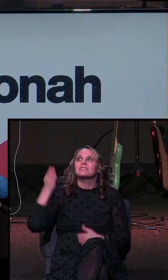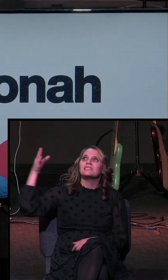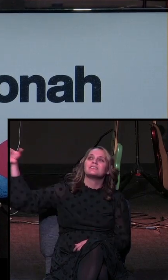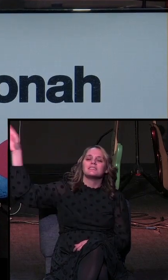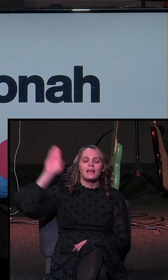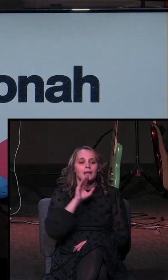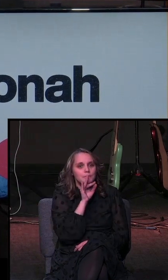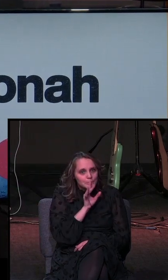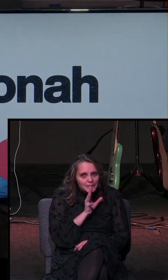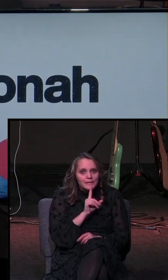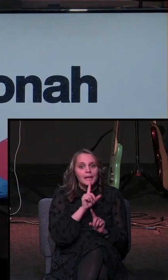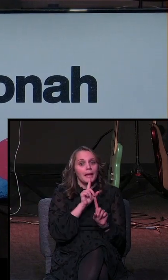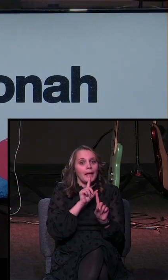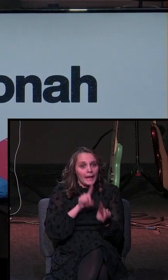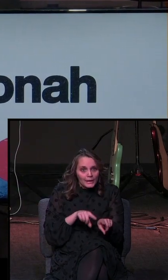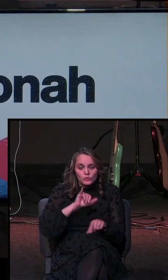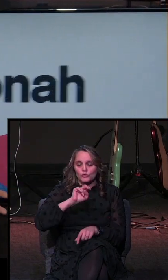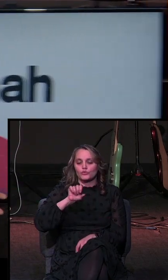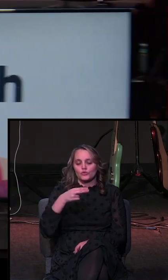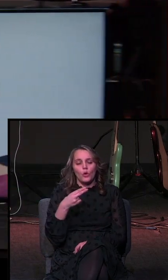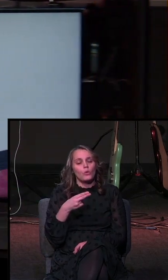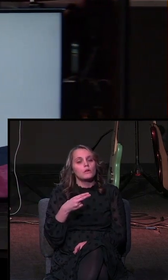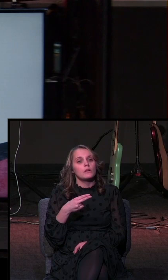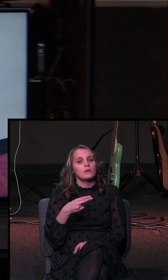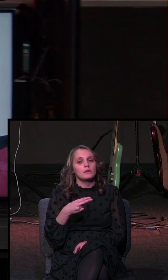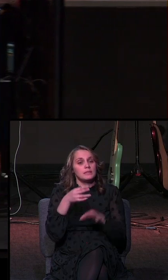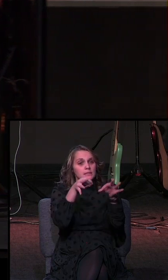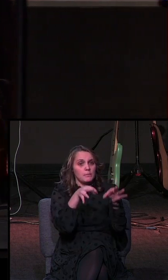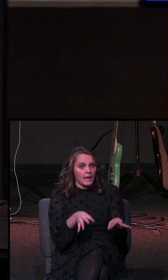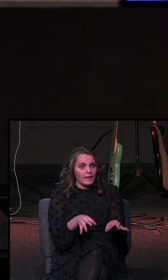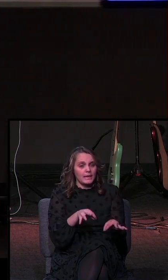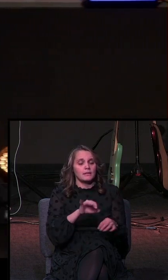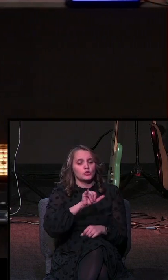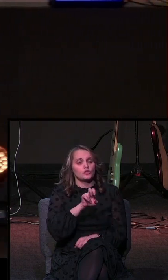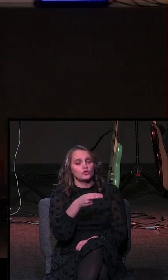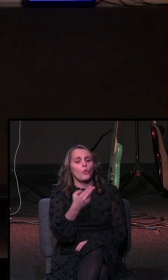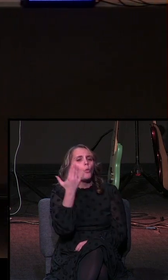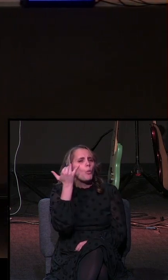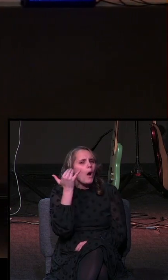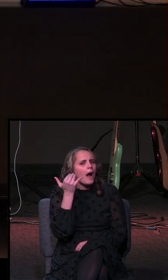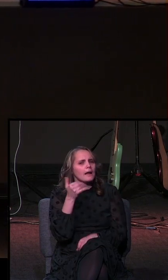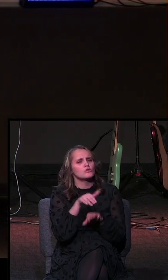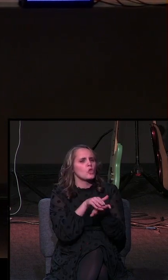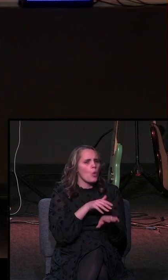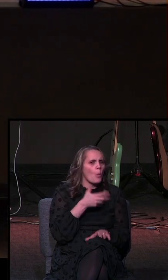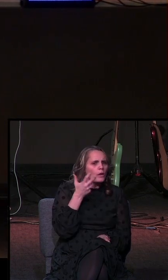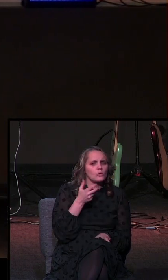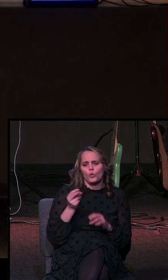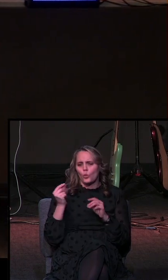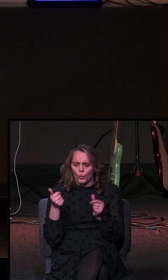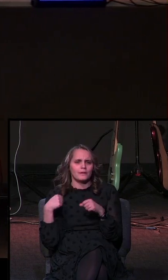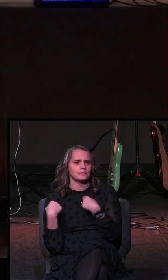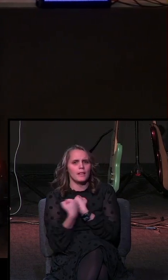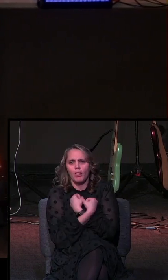basically answering Jonah. He's giving Jonah an explanation for why he is slow to anger and why he's so quick to love these